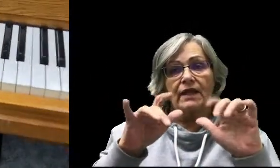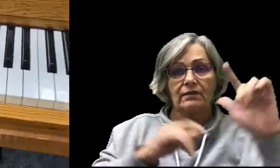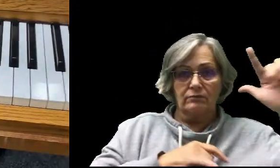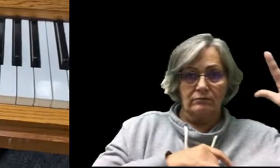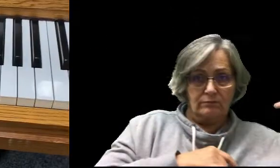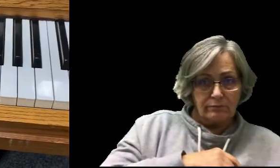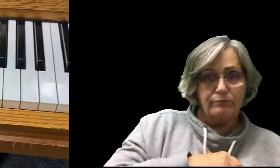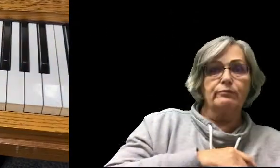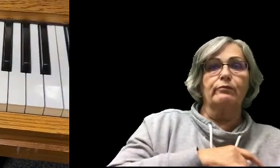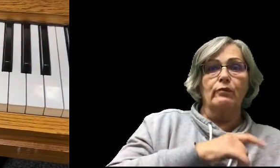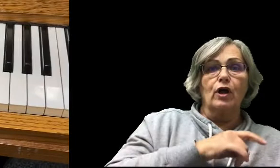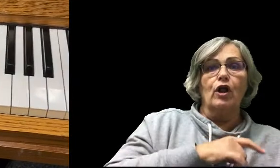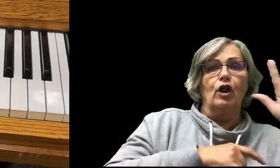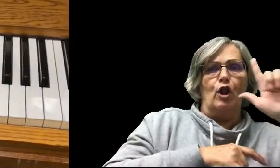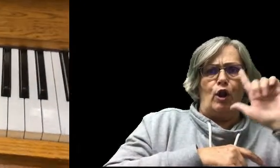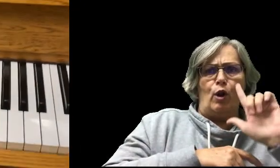here,